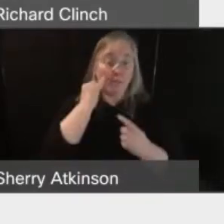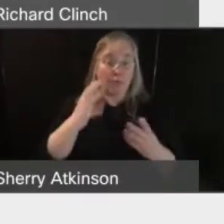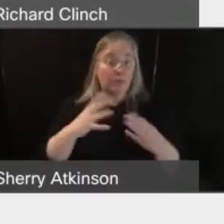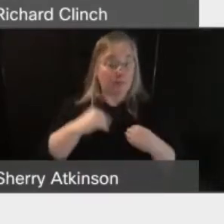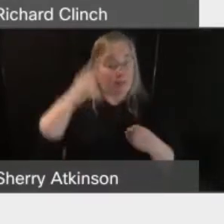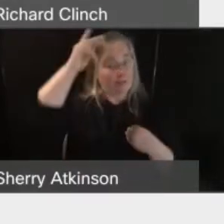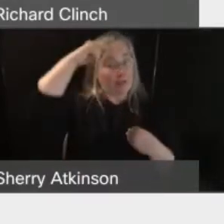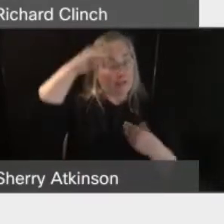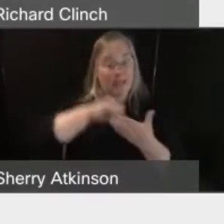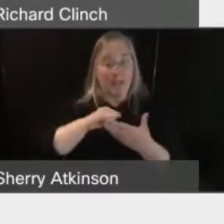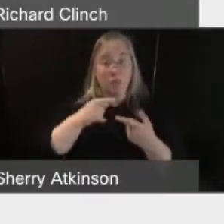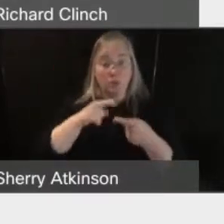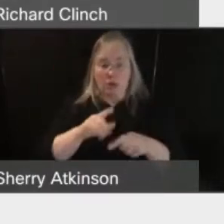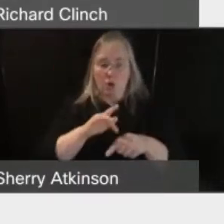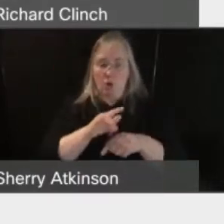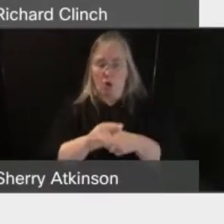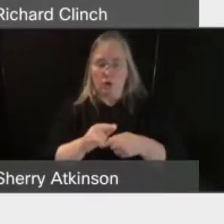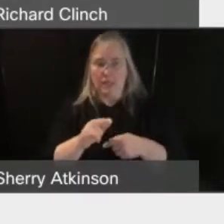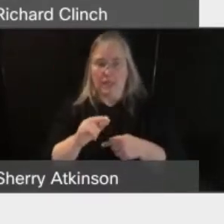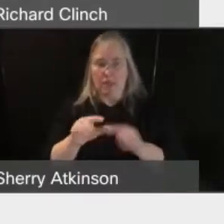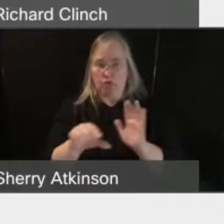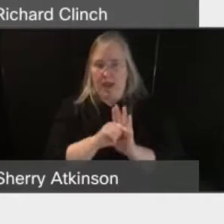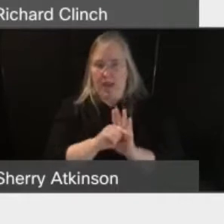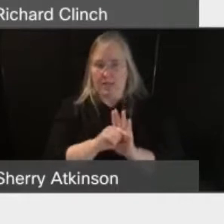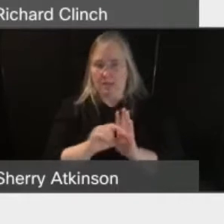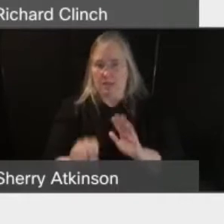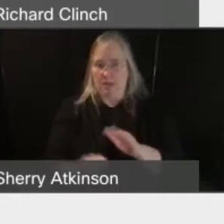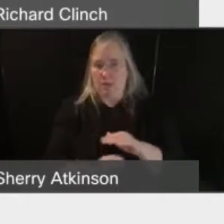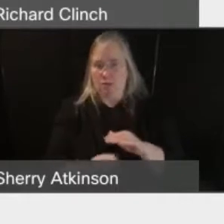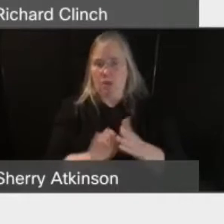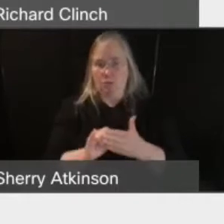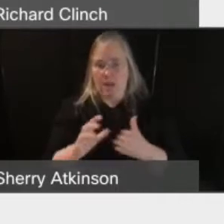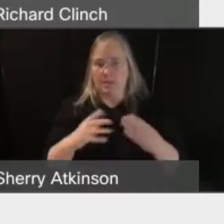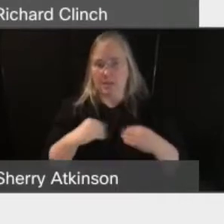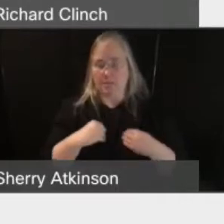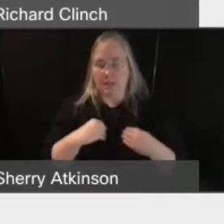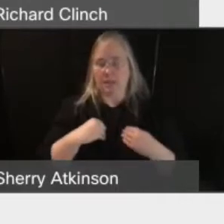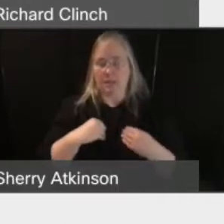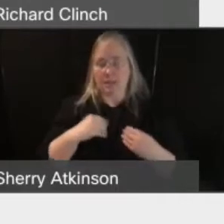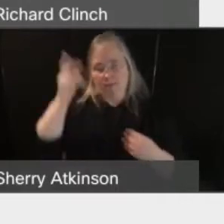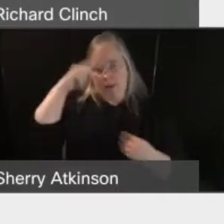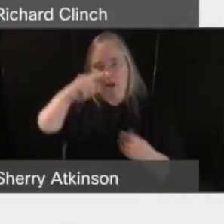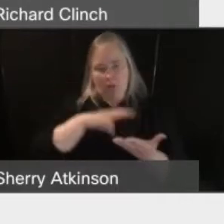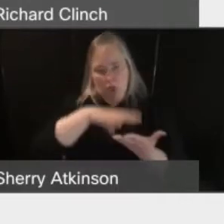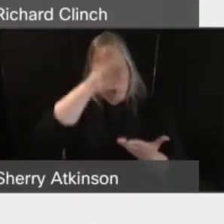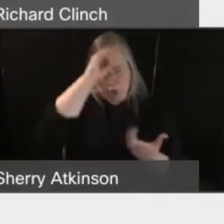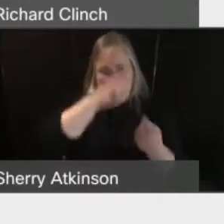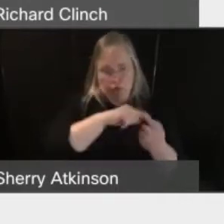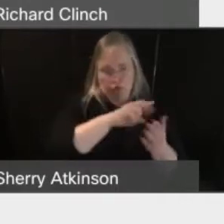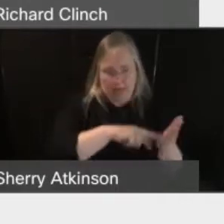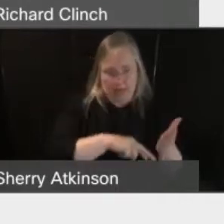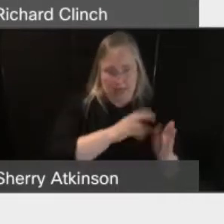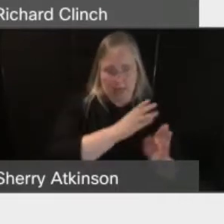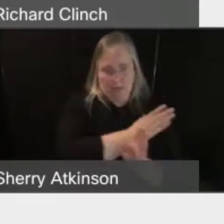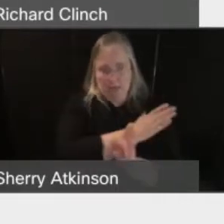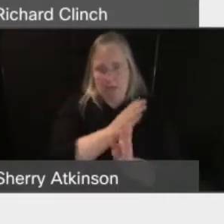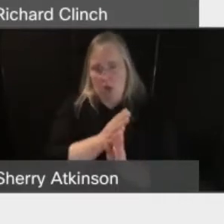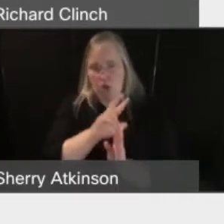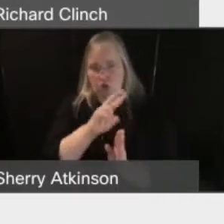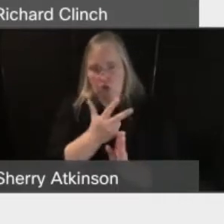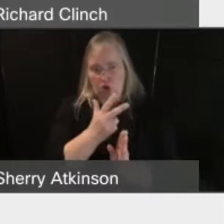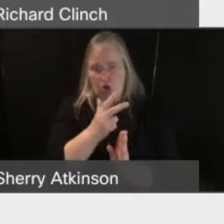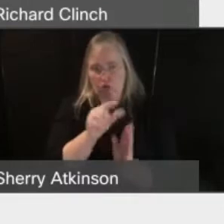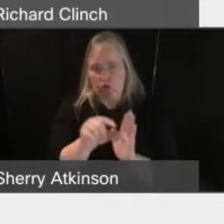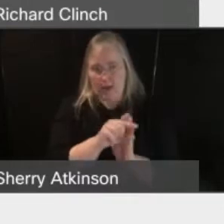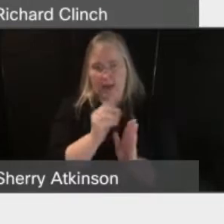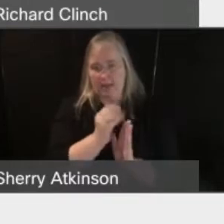that in the early grades that we're adopting the philosophy of learning to read, and then from 3rd grade on, reading to learn. So building a